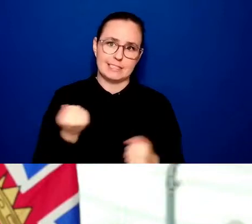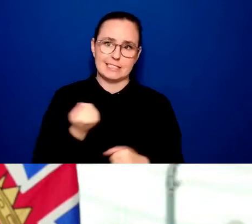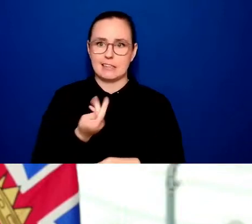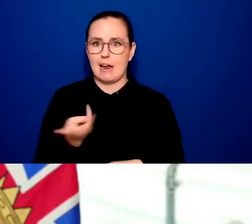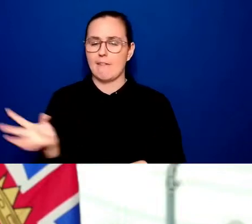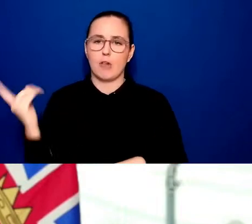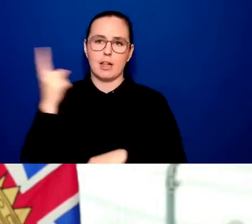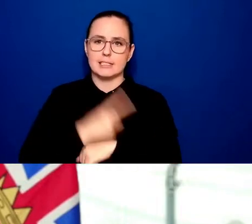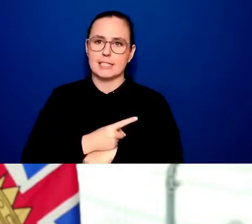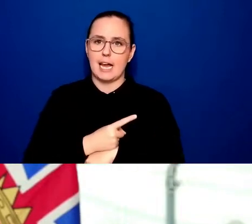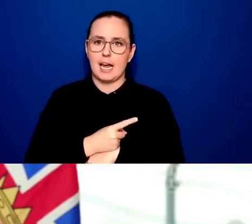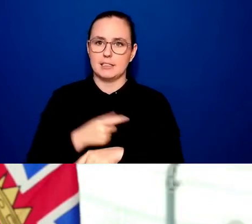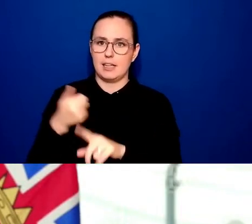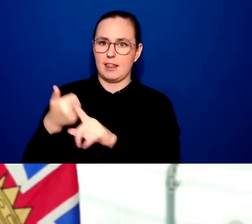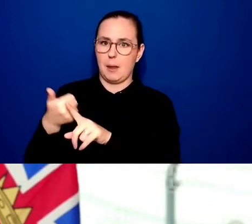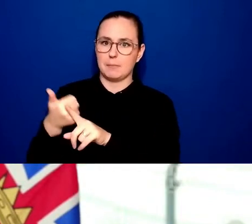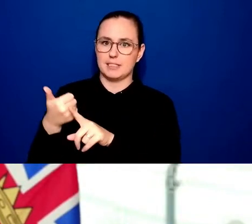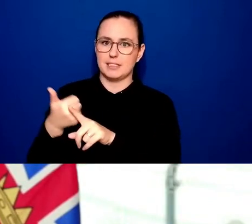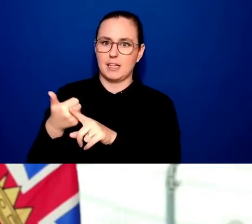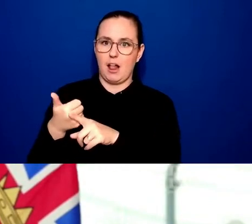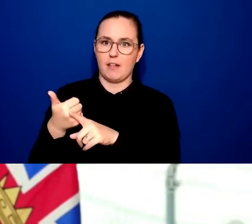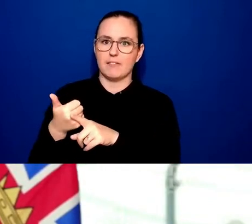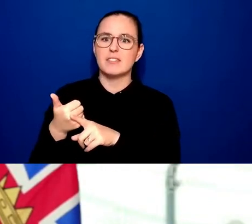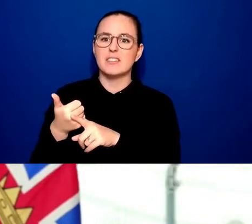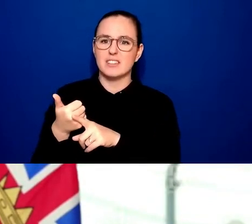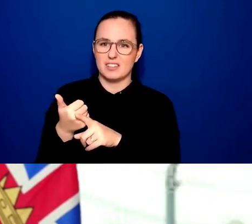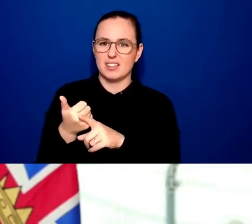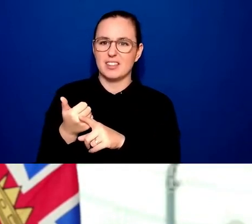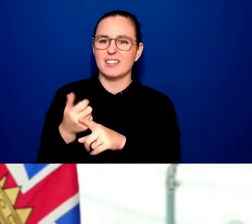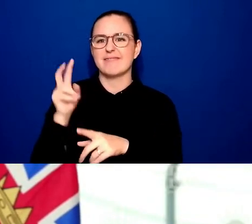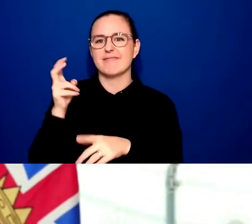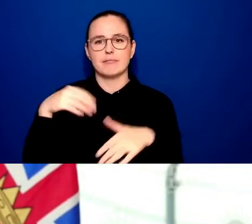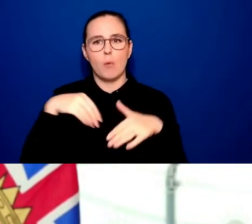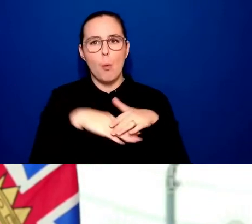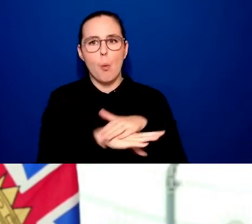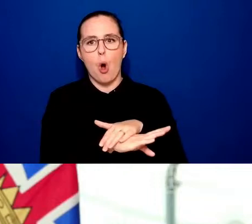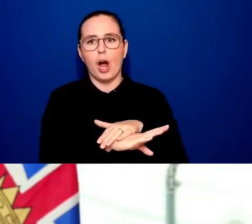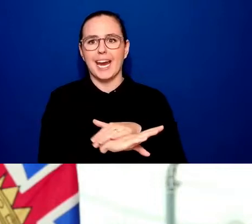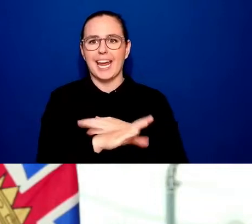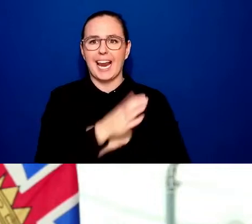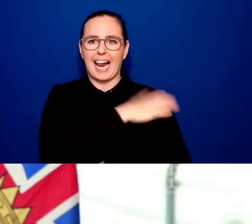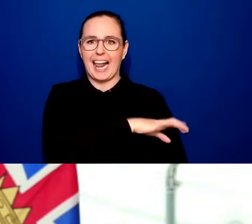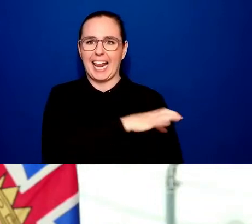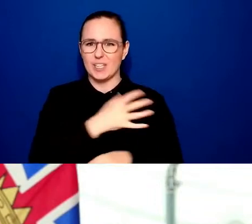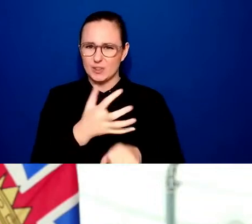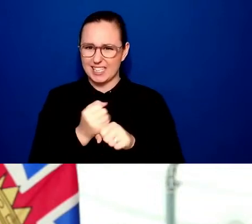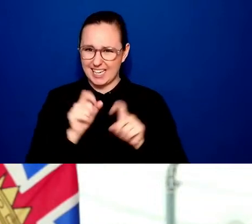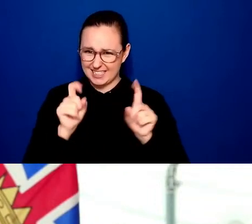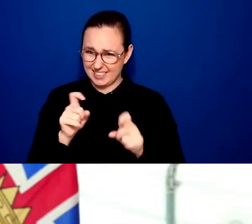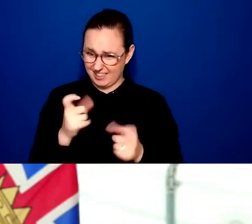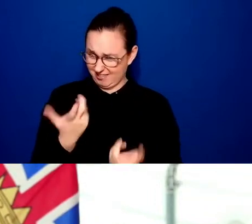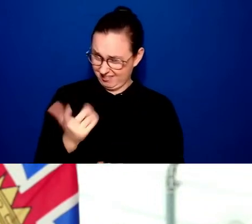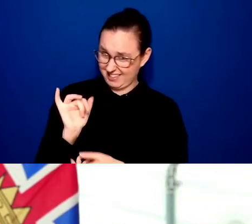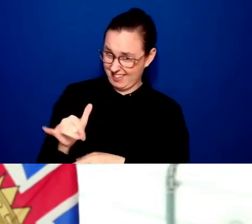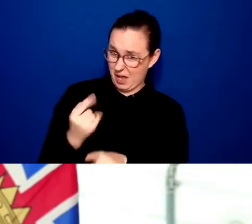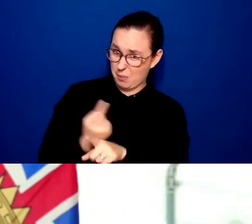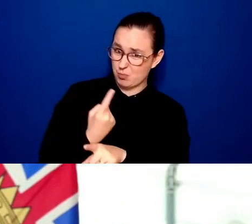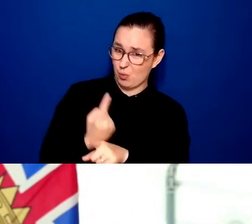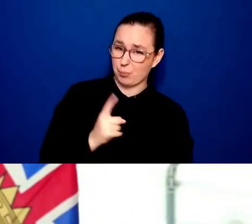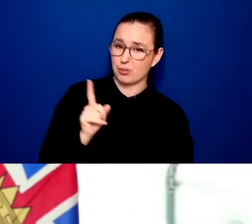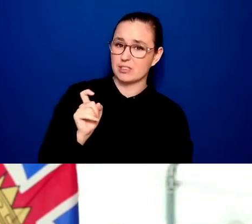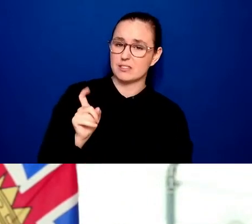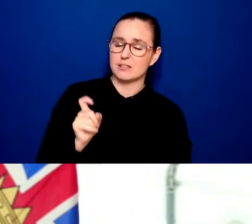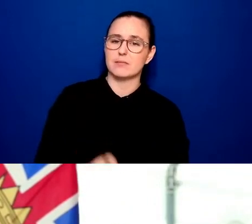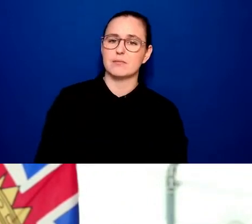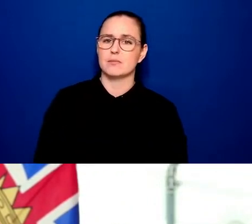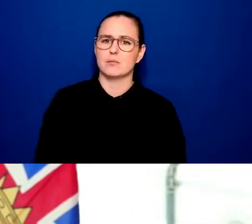And they're going to walk-in clinics to get these tests and not a testing center itself. Is that acceptable? And if it